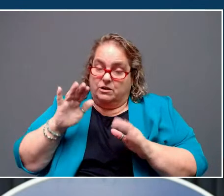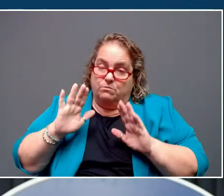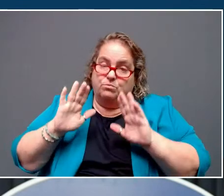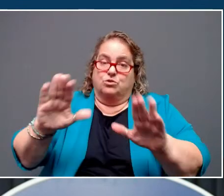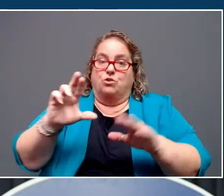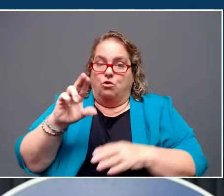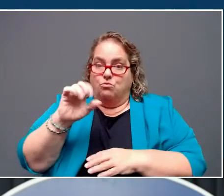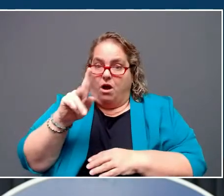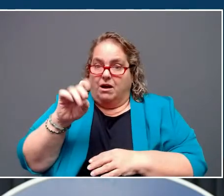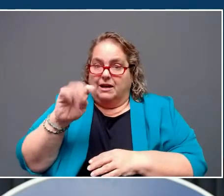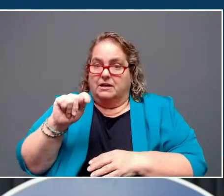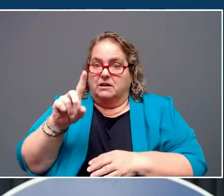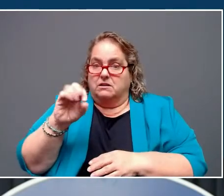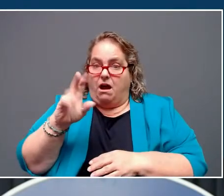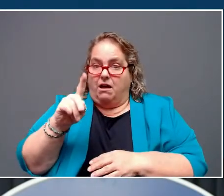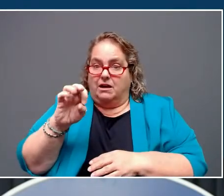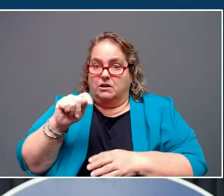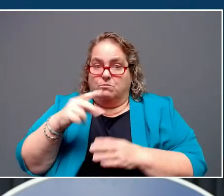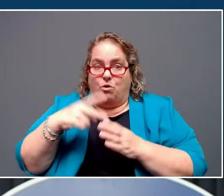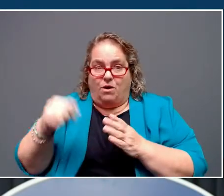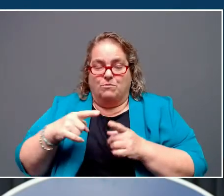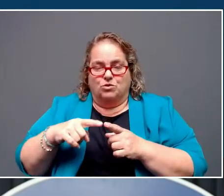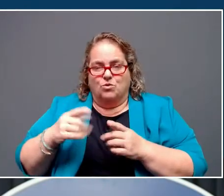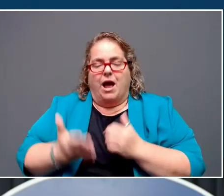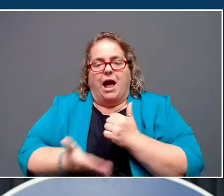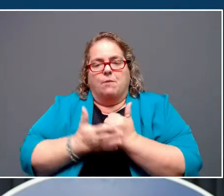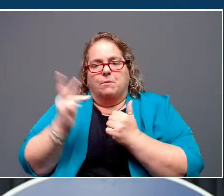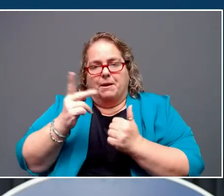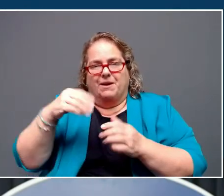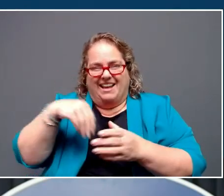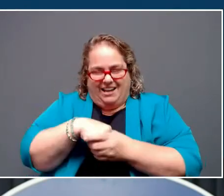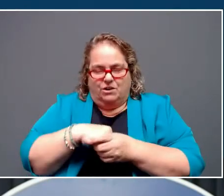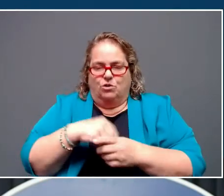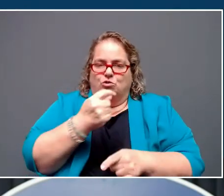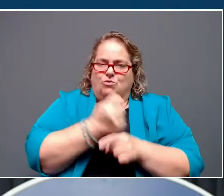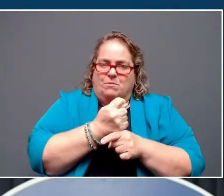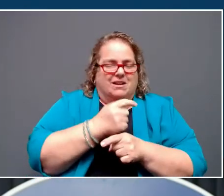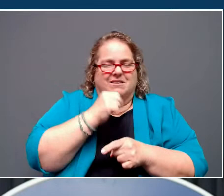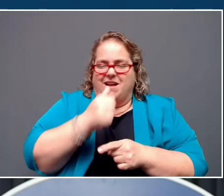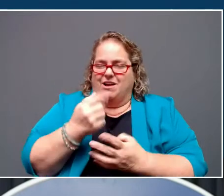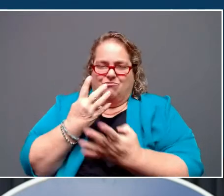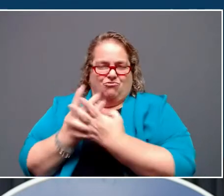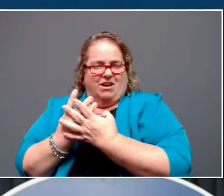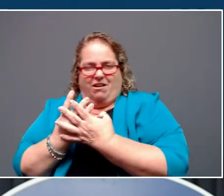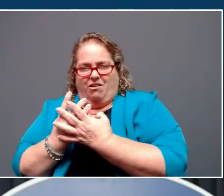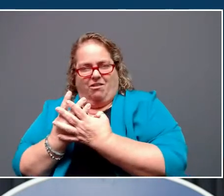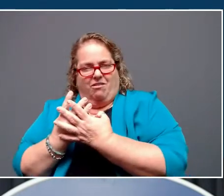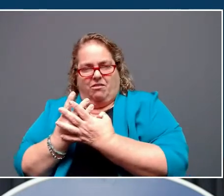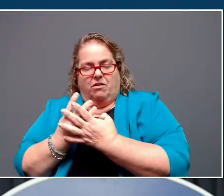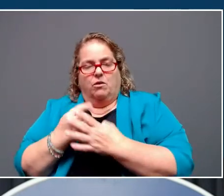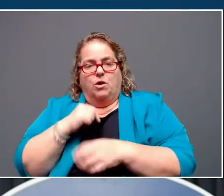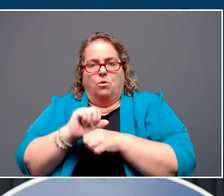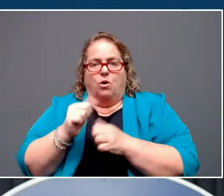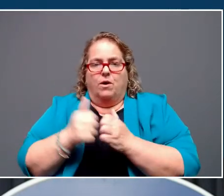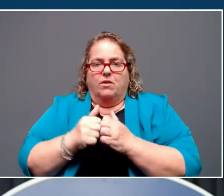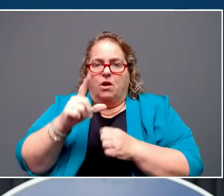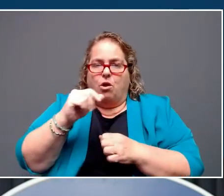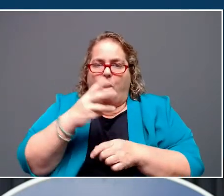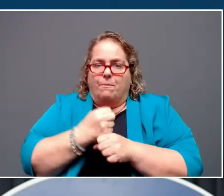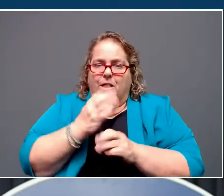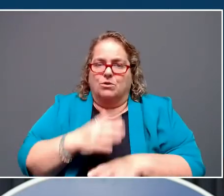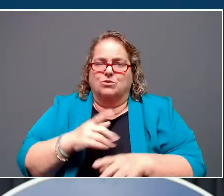get into treatment and not jail or prison. It's when we worked with lawmakers to fund treatment centers